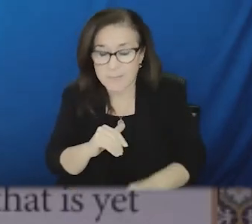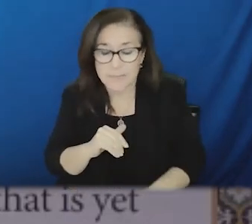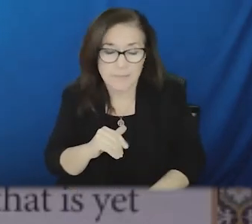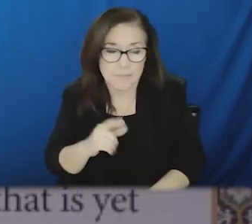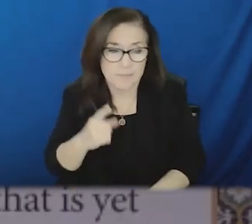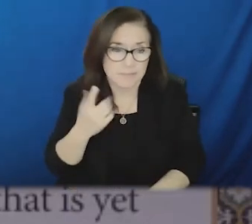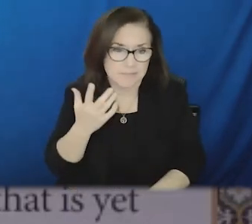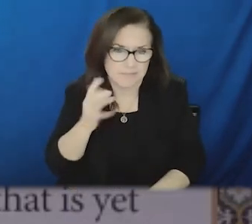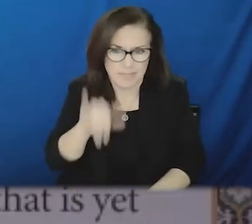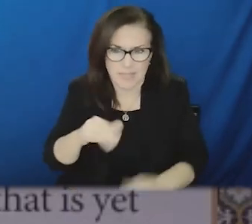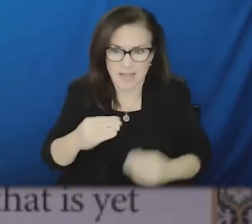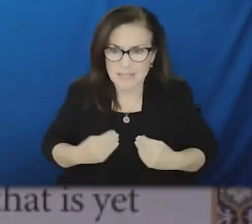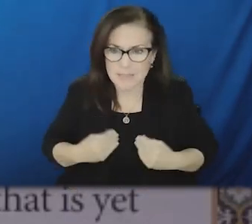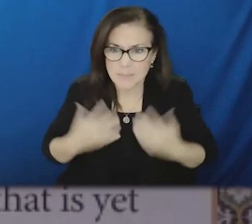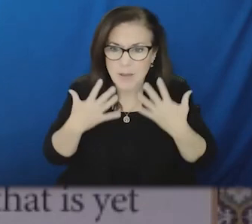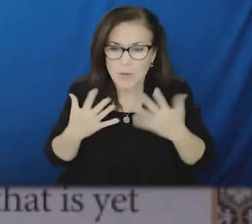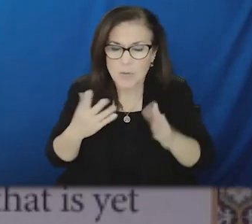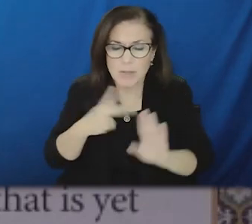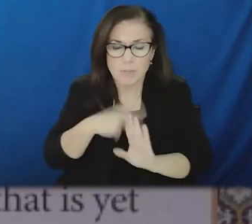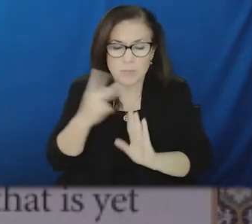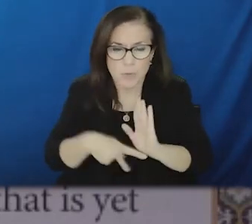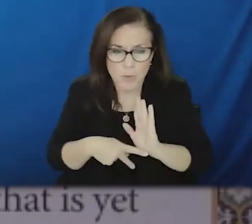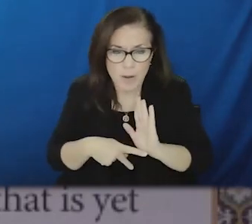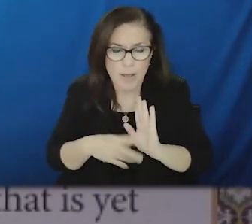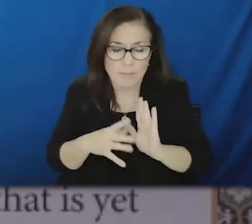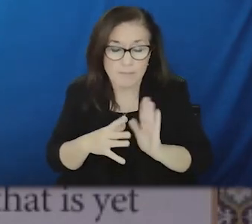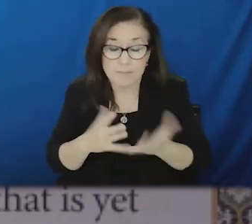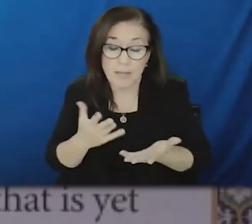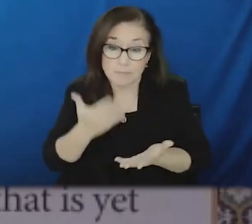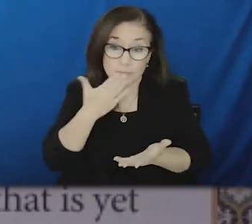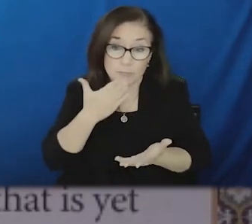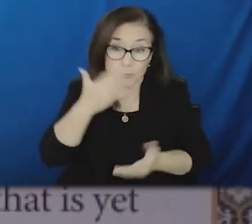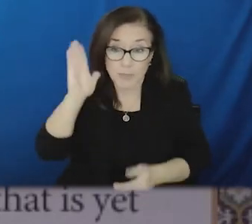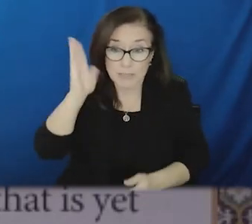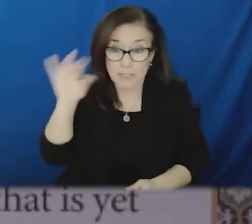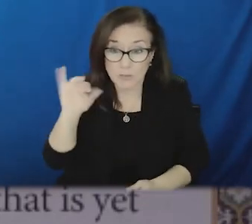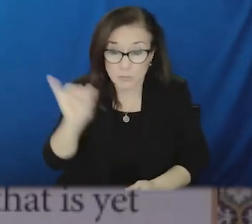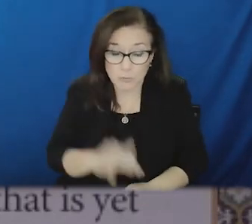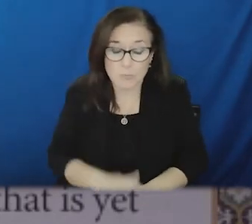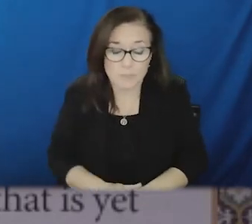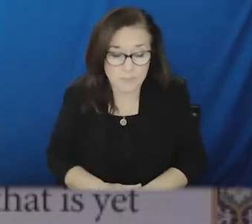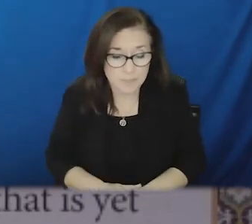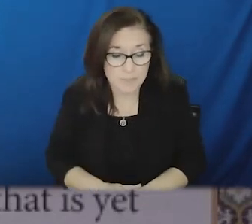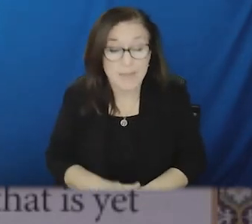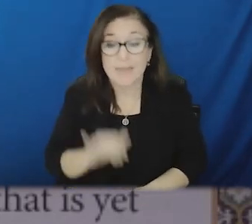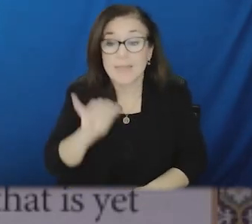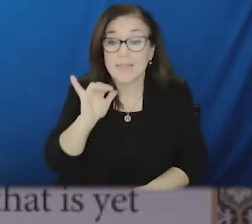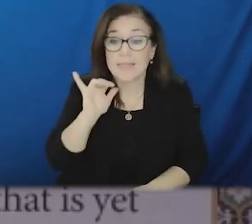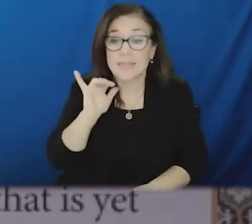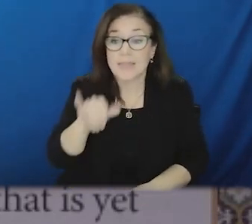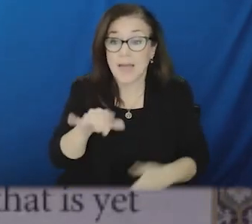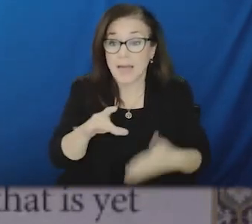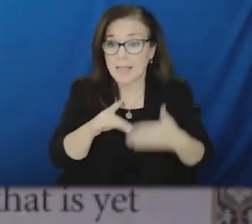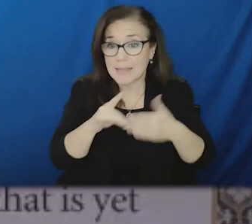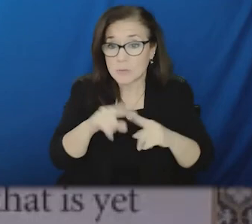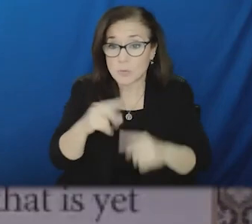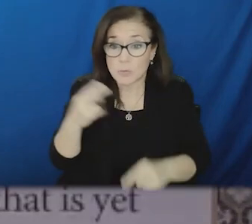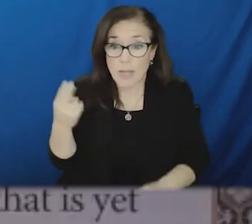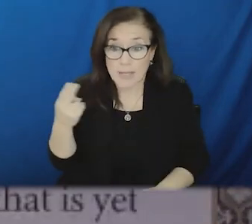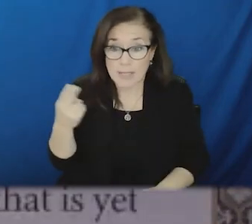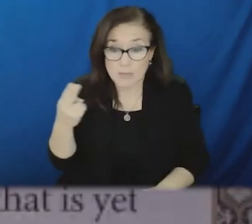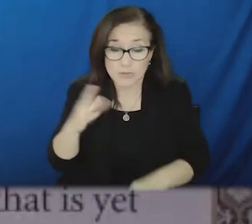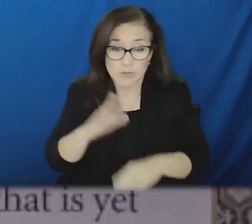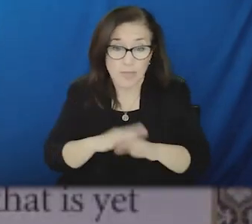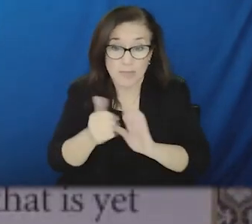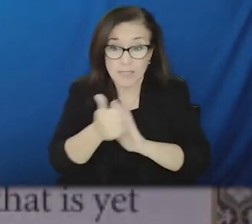inspiring program and inspiring presentation. That leads us to H on our